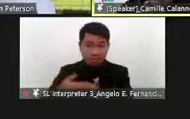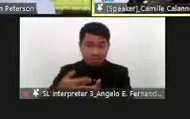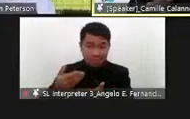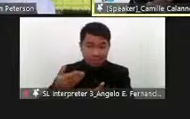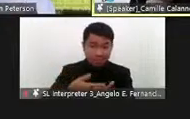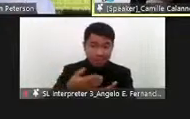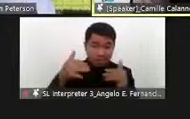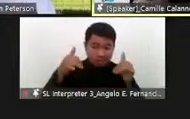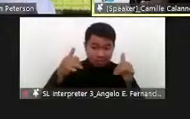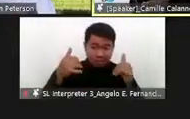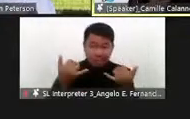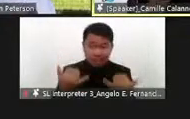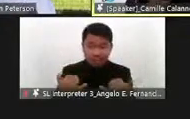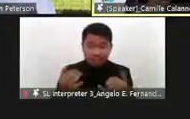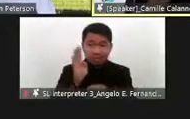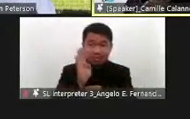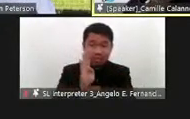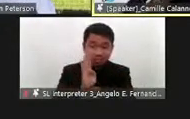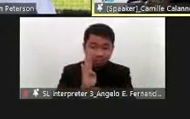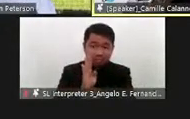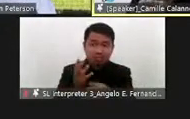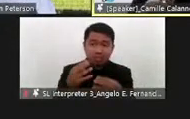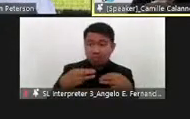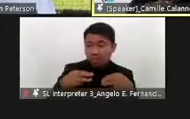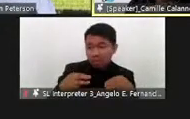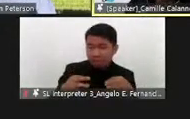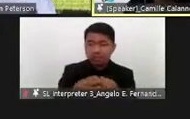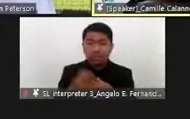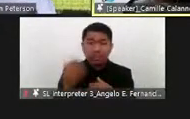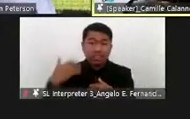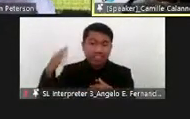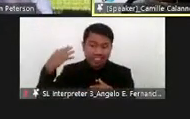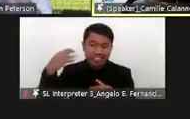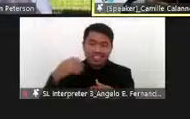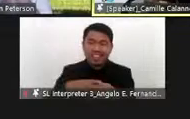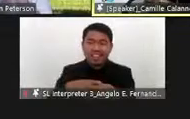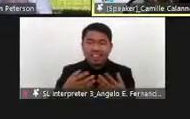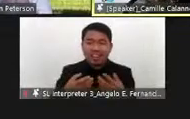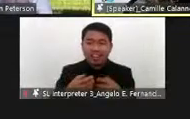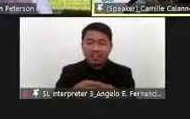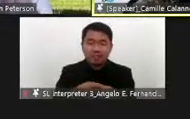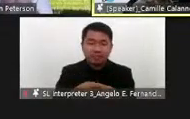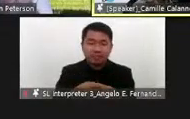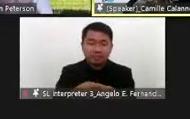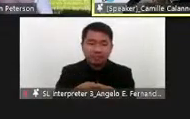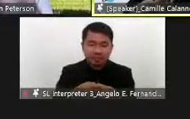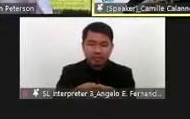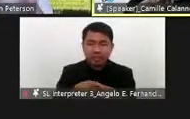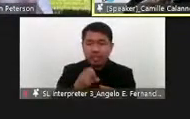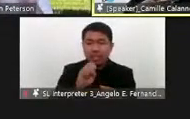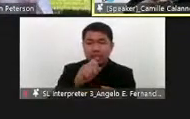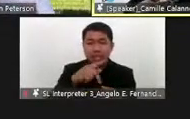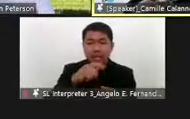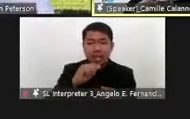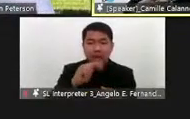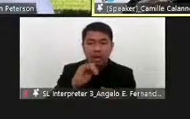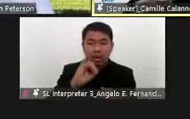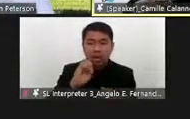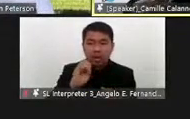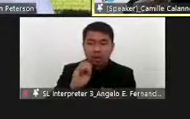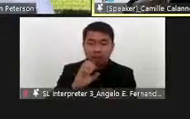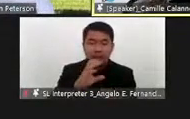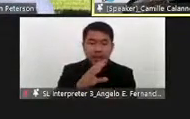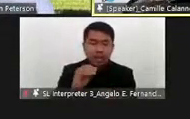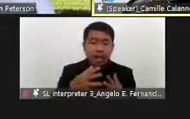According to Ms. Tess, during the Spanish and American period, yes. But nag-decline na yung abaka plantation even